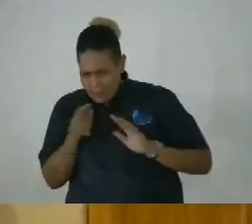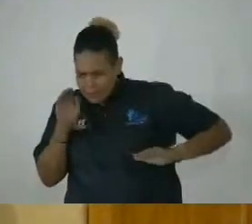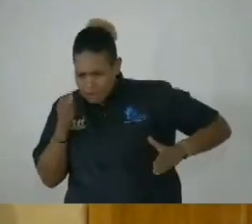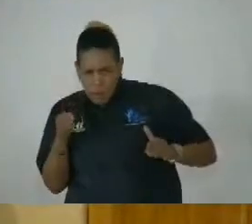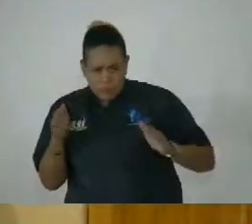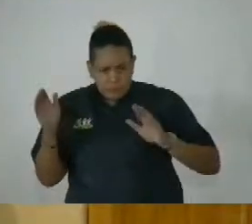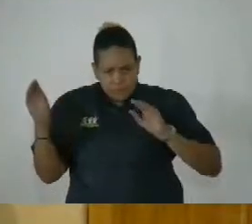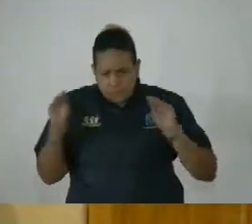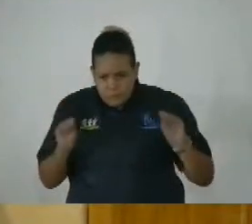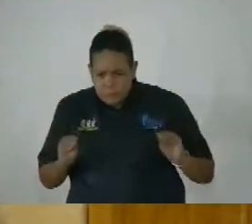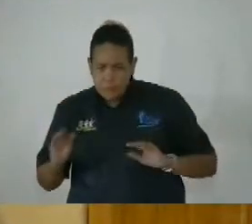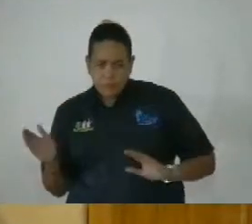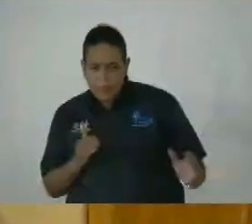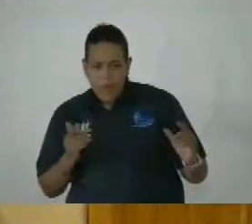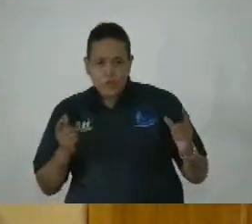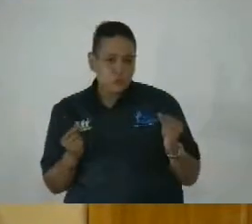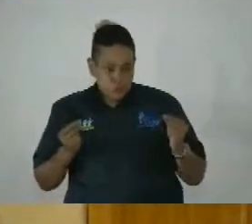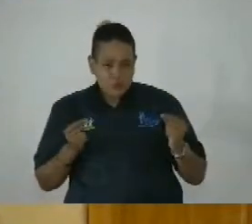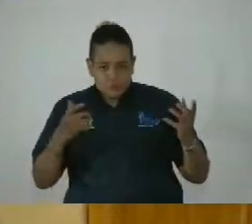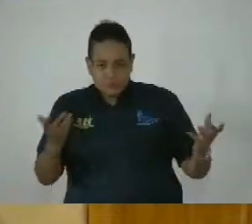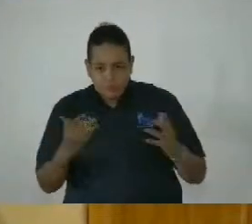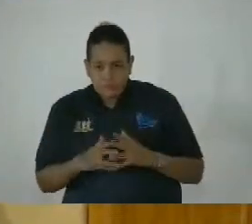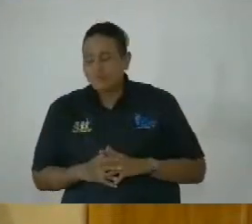clear, measurable goals.